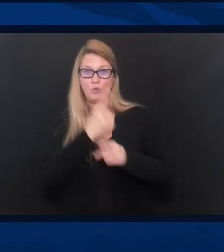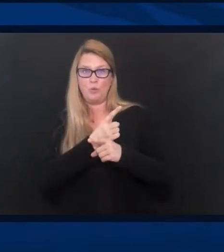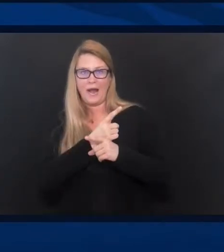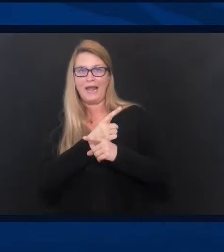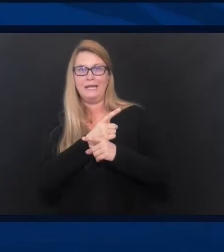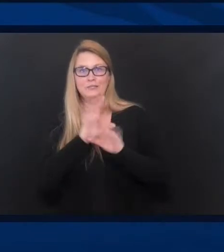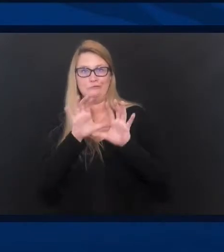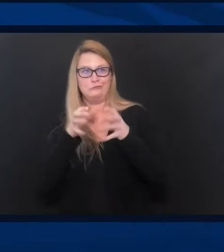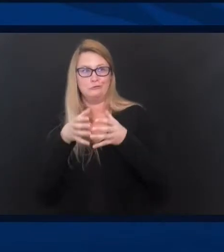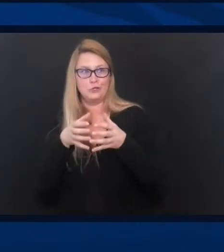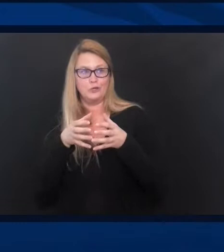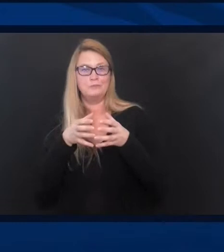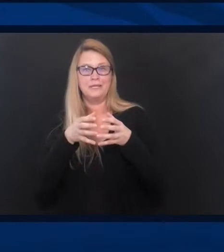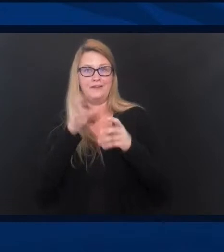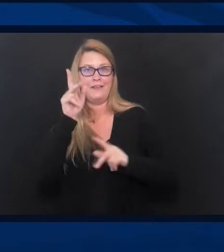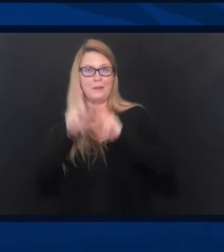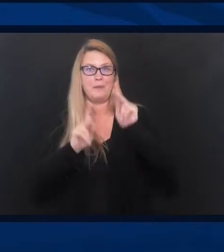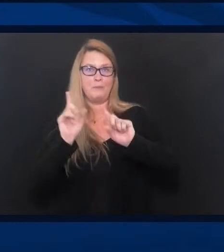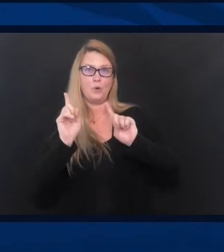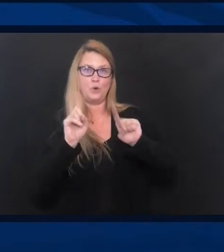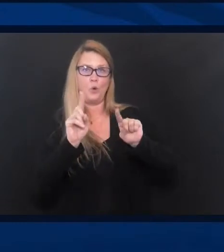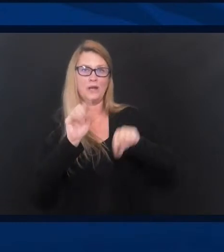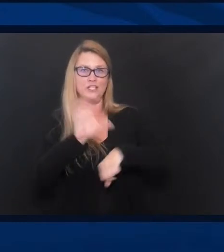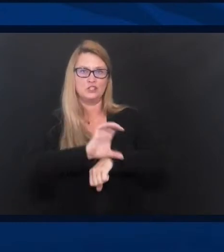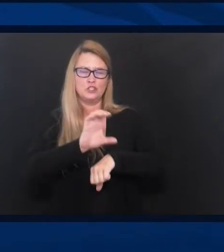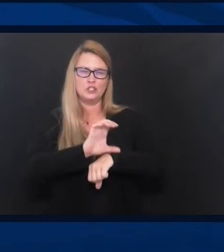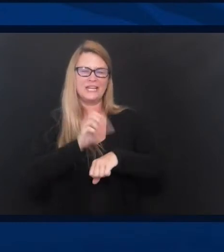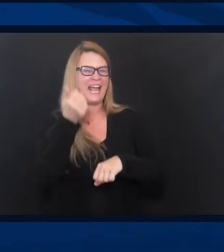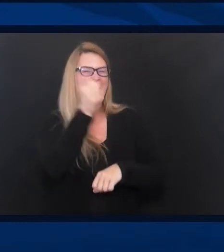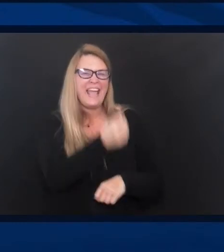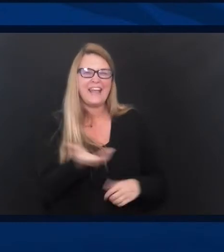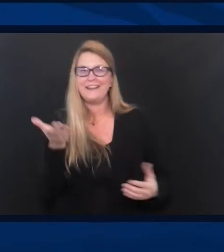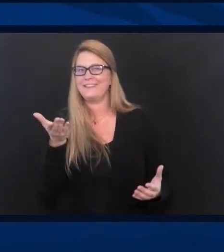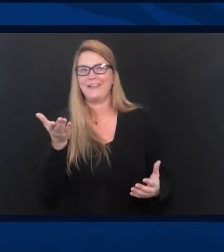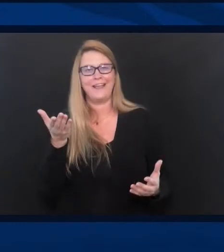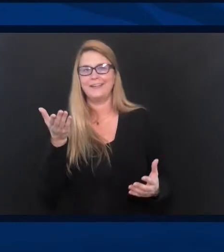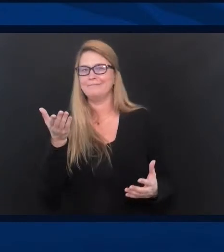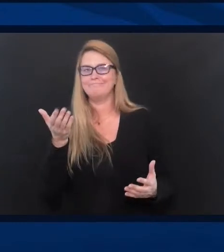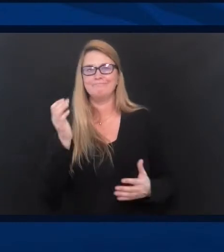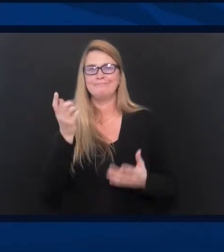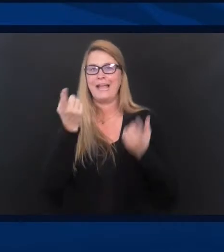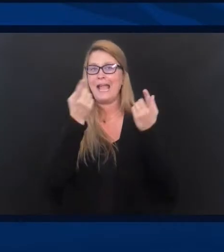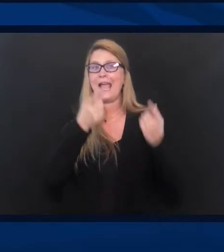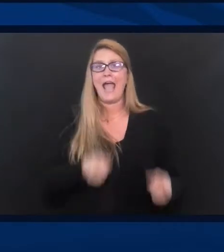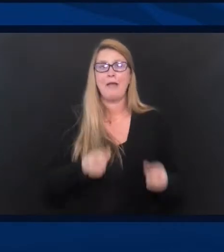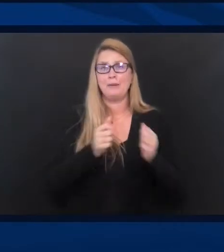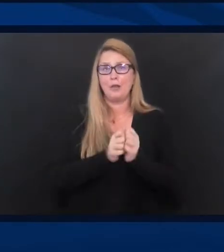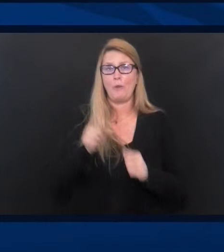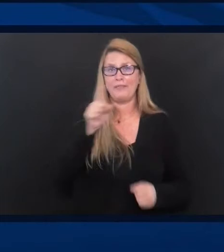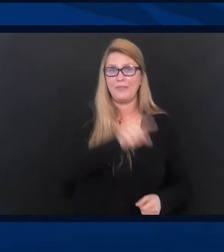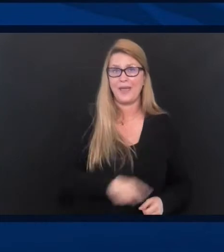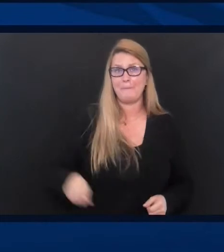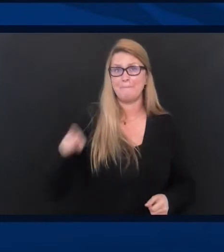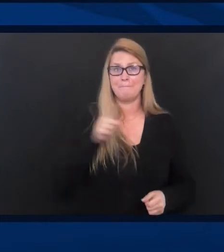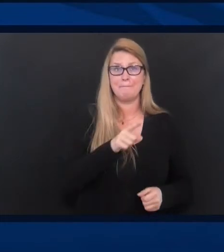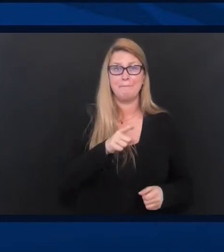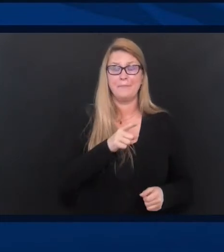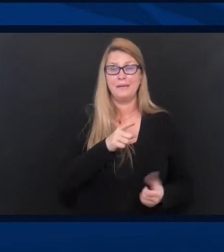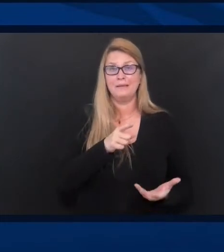to the people that are going to church these days. Is there anything going on along those lines, or is that an opportunity that